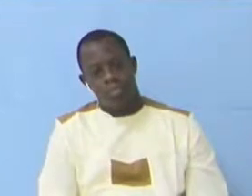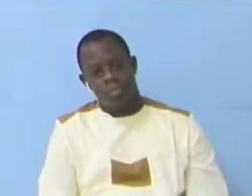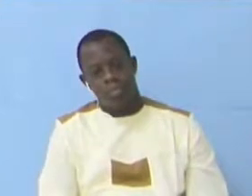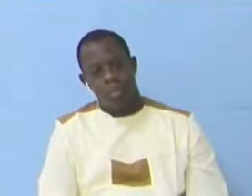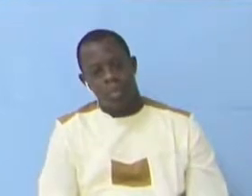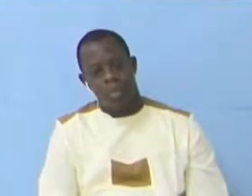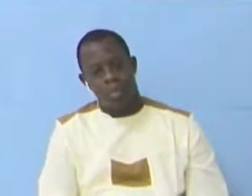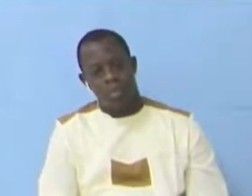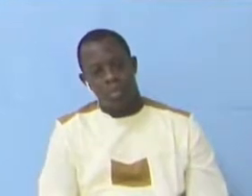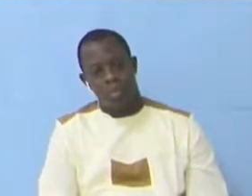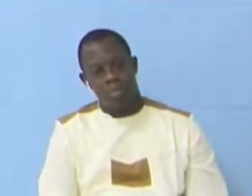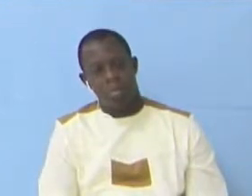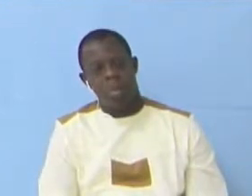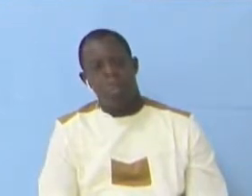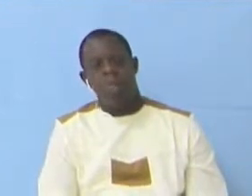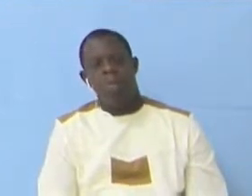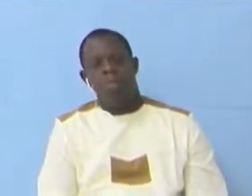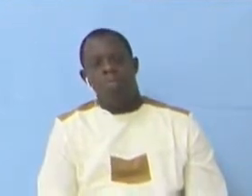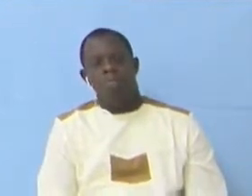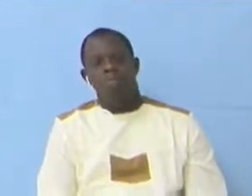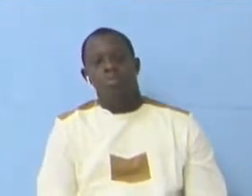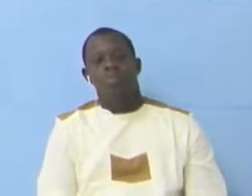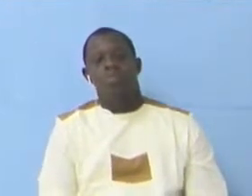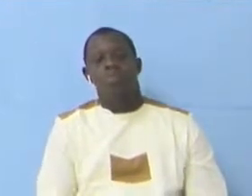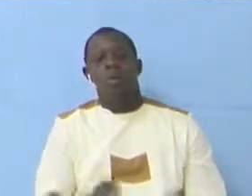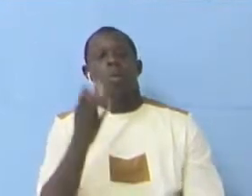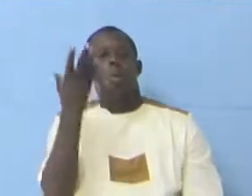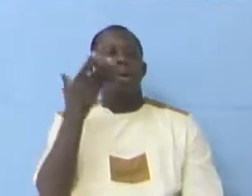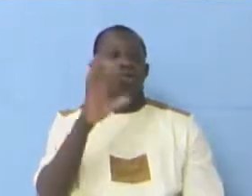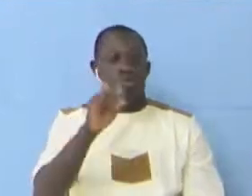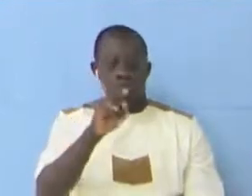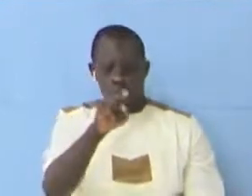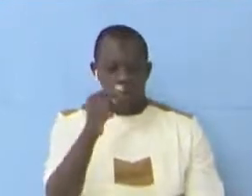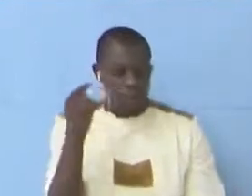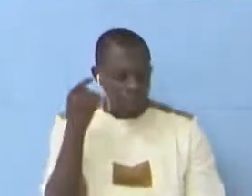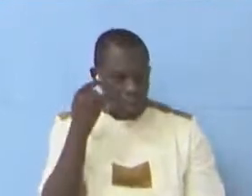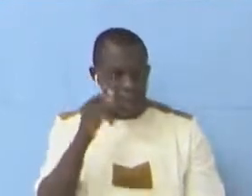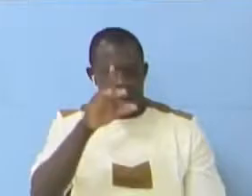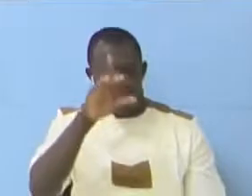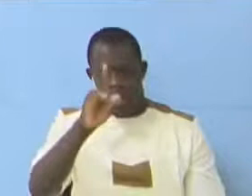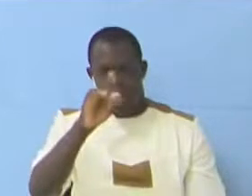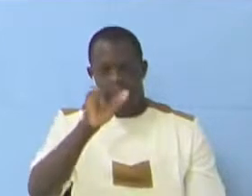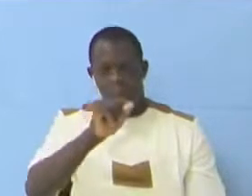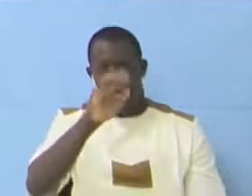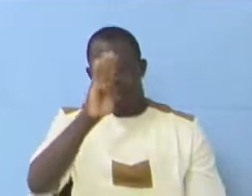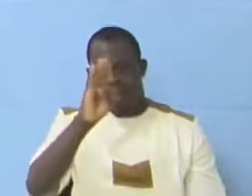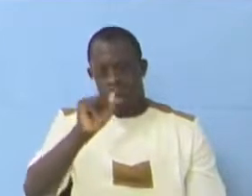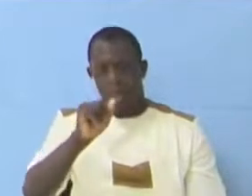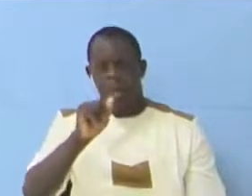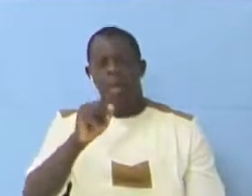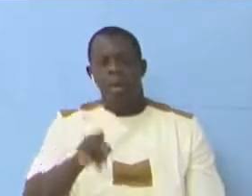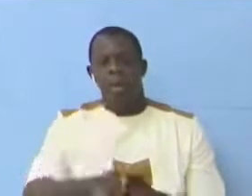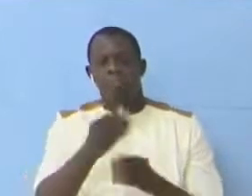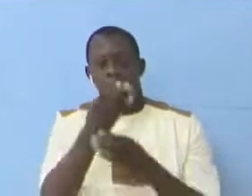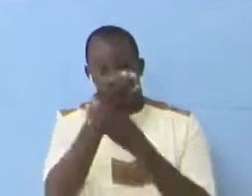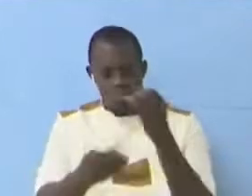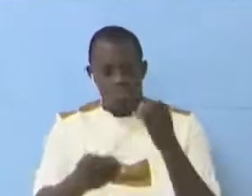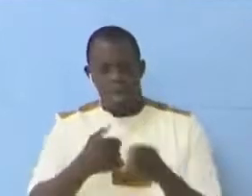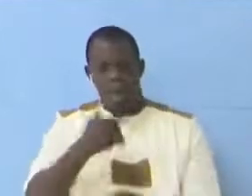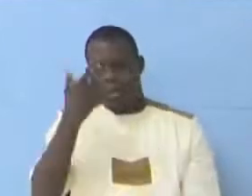But when did you hear that Daba had escaped? This was on Tuesday. I think I went there on Monday, 4th